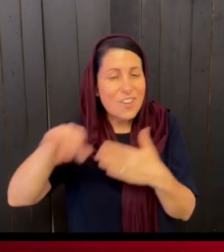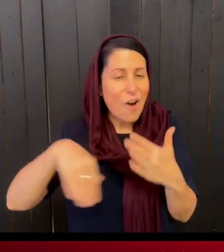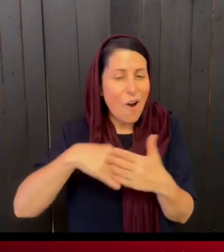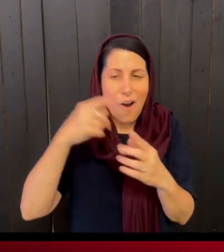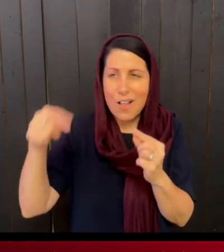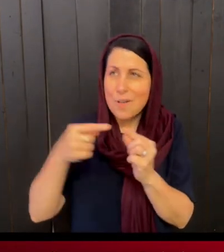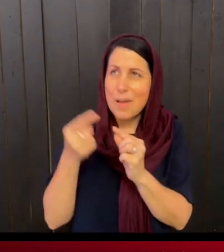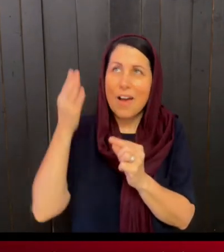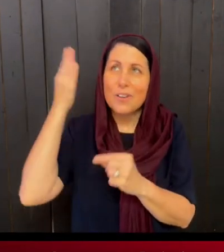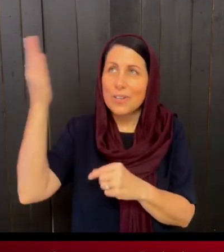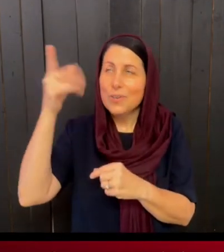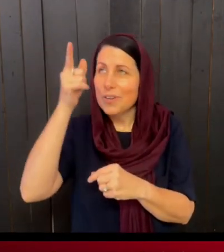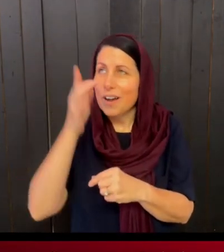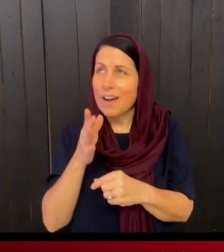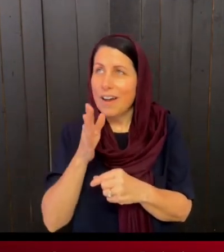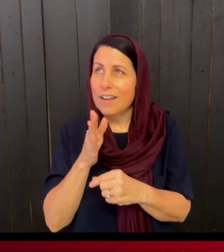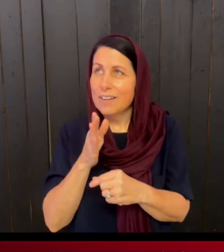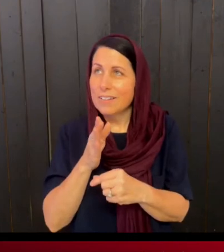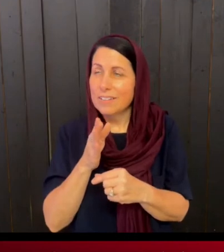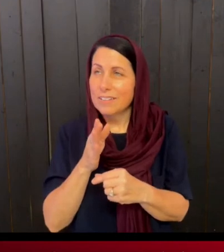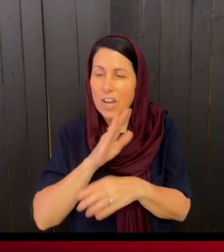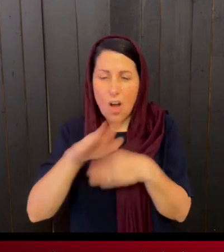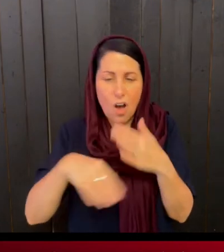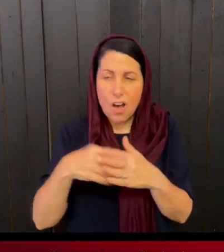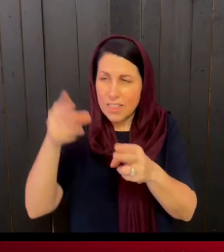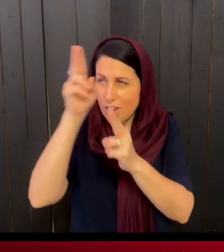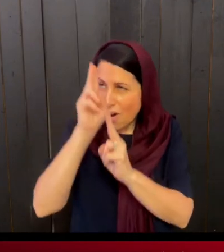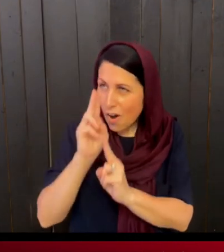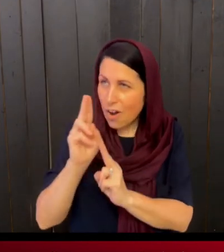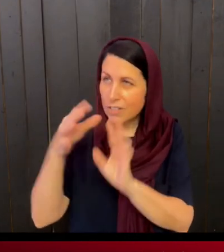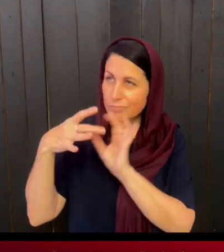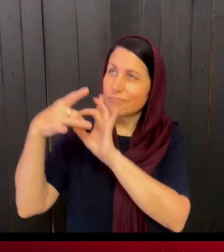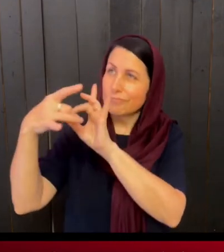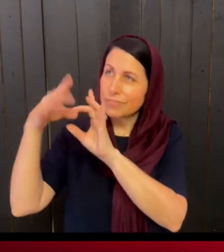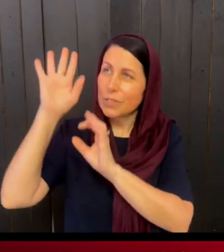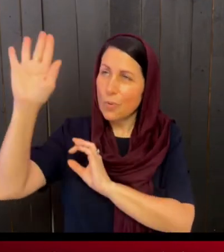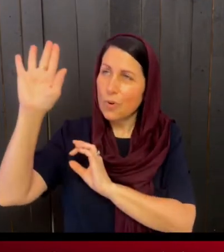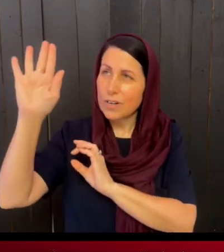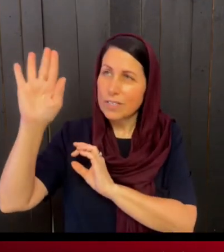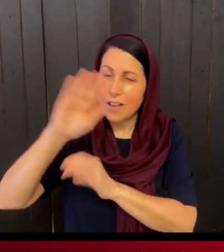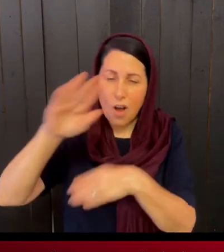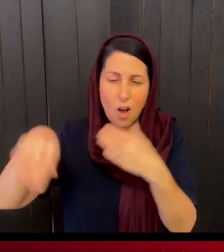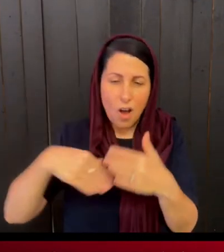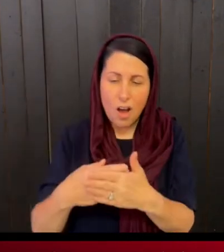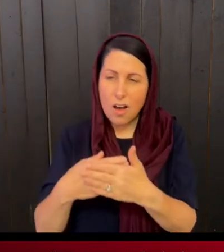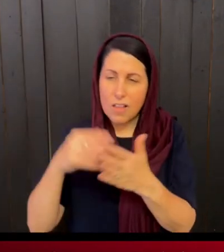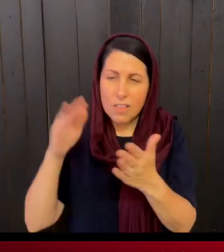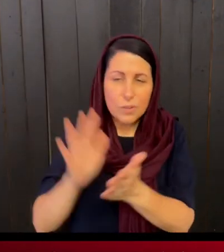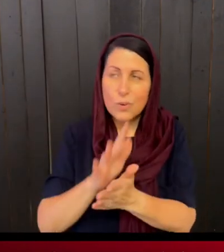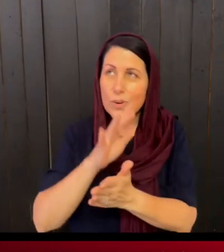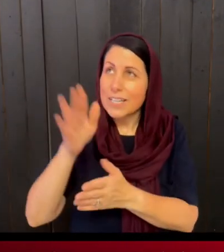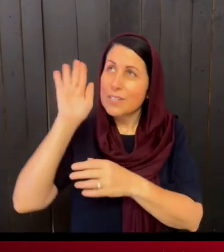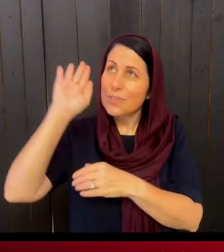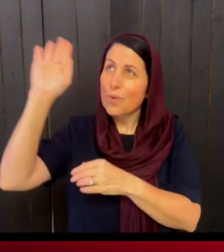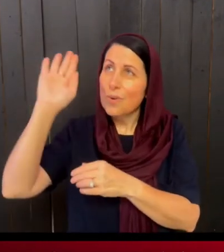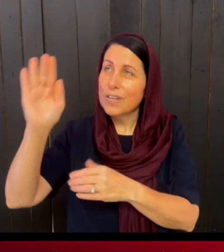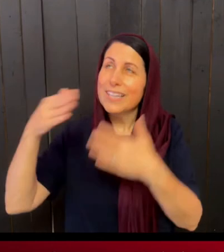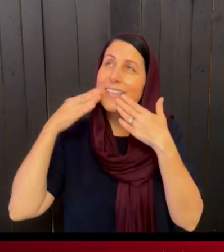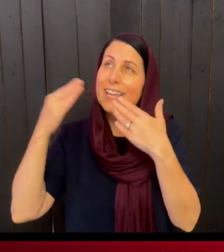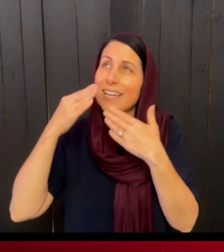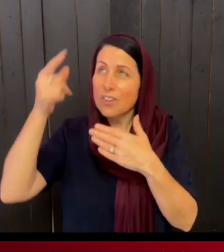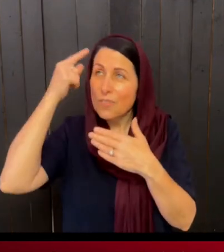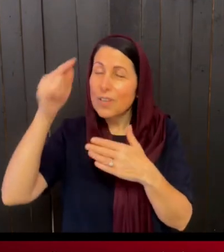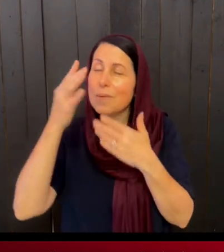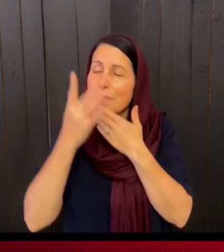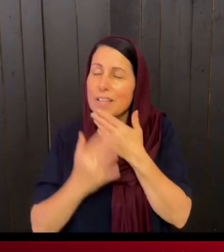God. All the honor is yours. All the glory is yours, Lord God. Thank you so much for the blood,